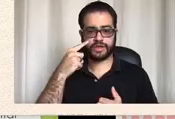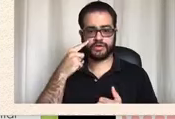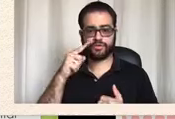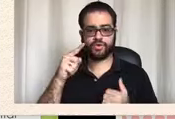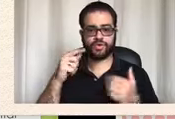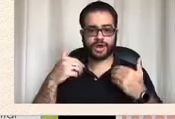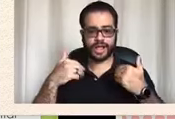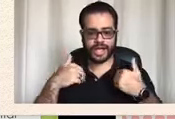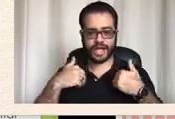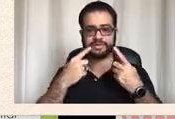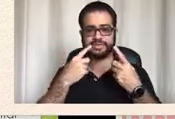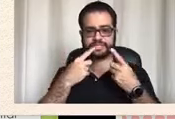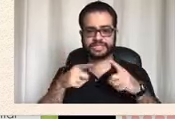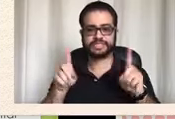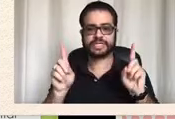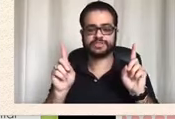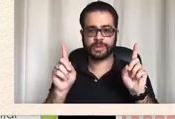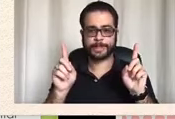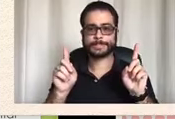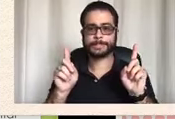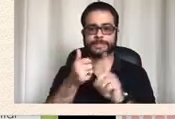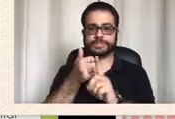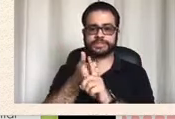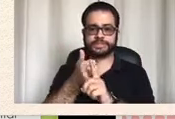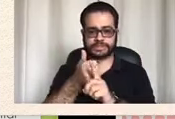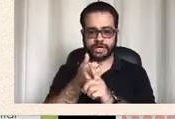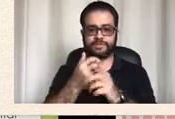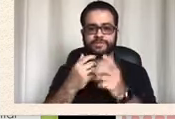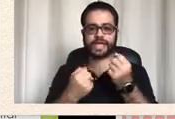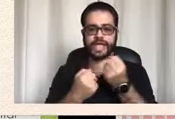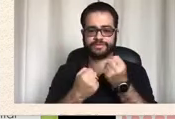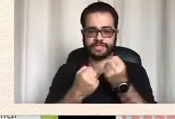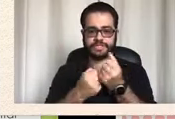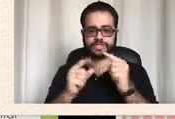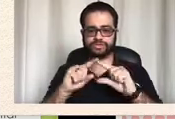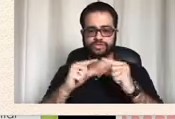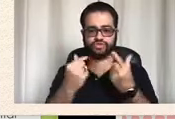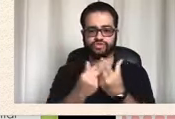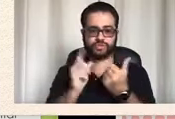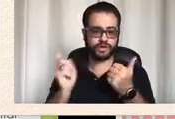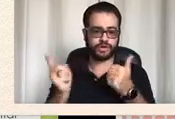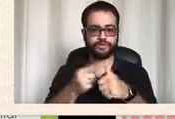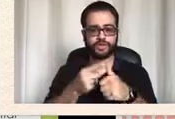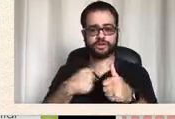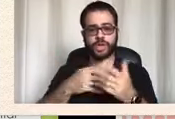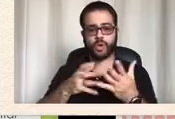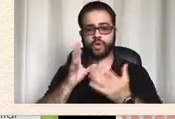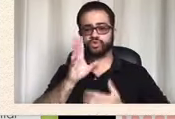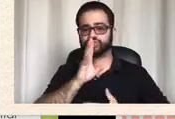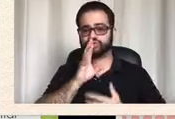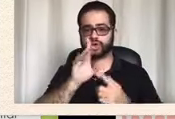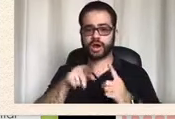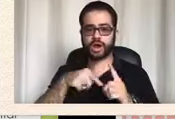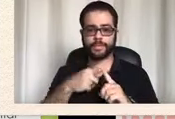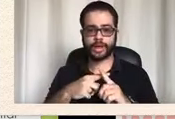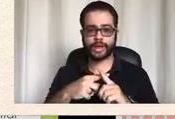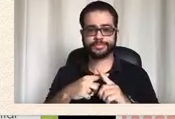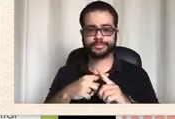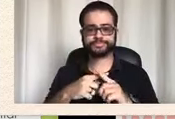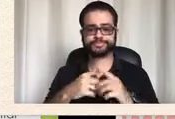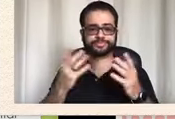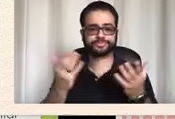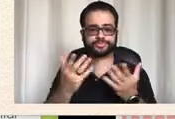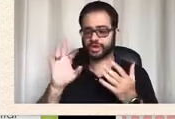successful self-advocacy group. And the first thing I'm going to talk about, though, is what is Florida SAND?